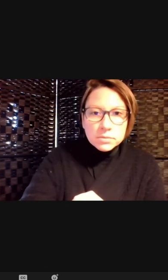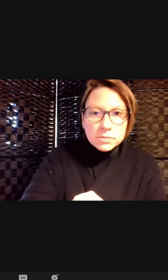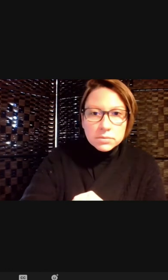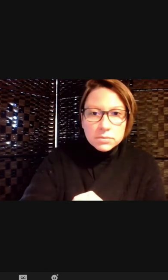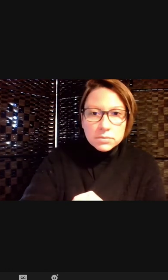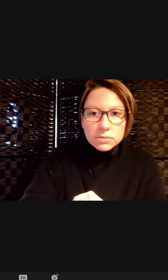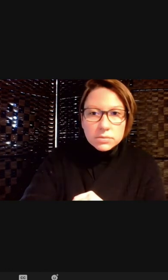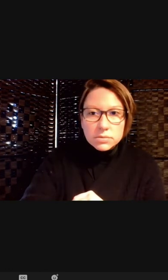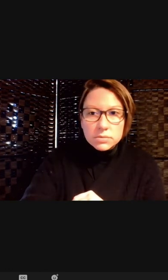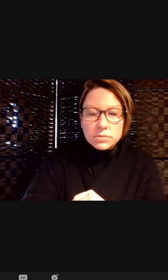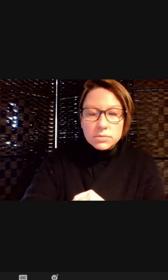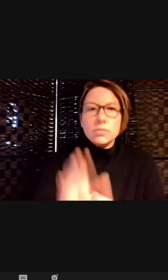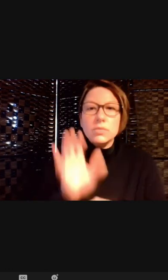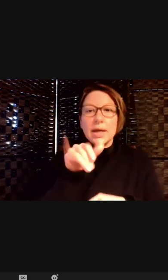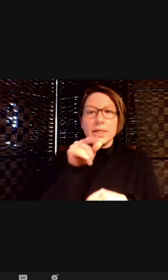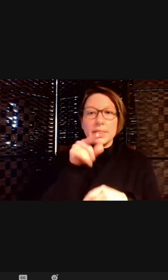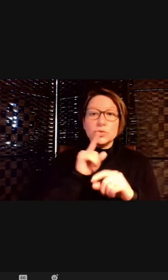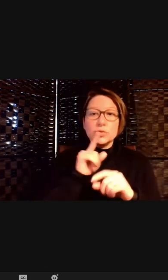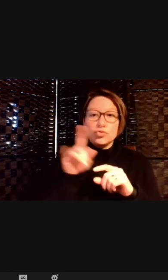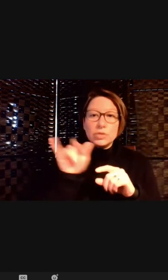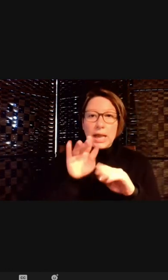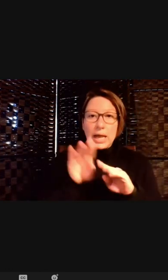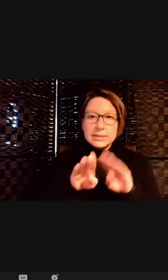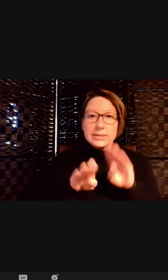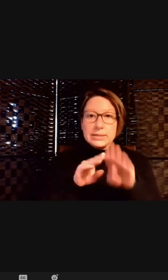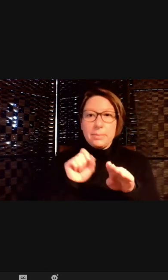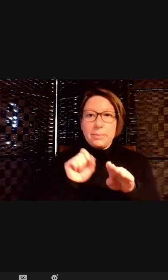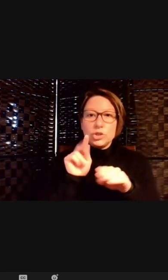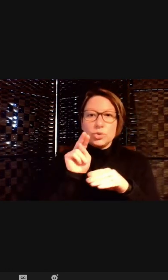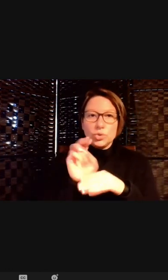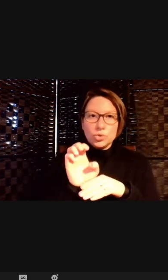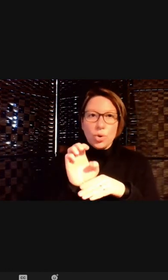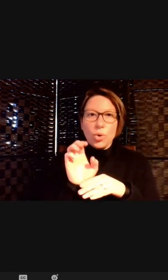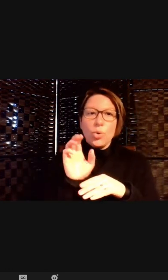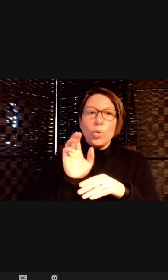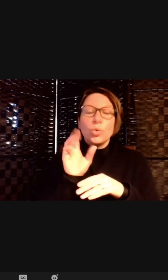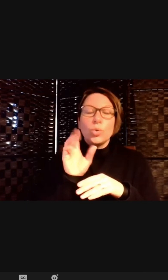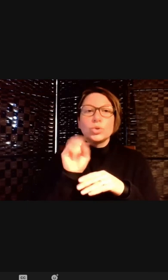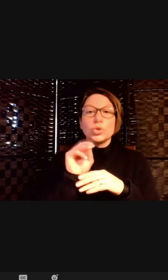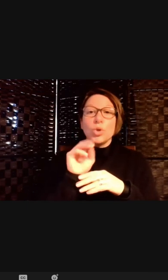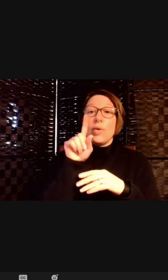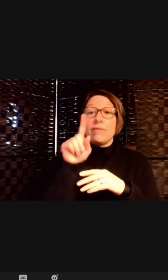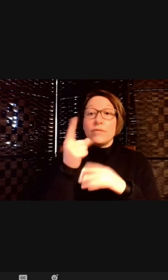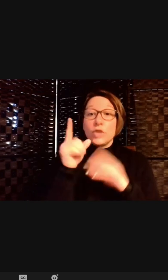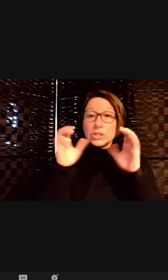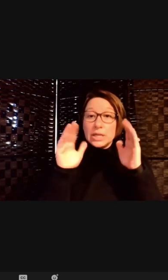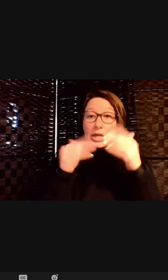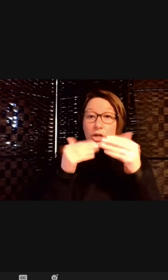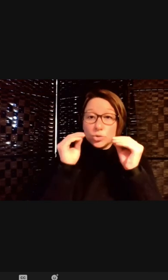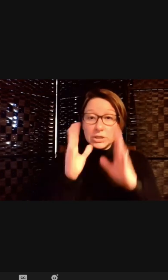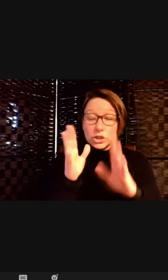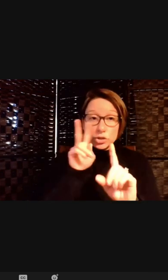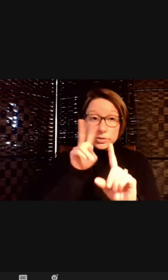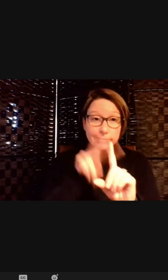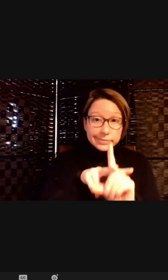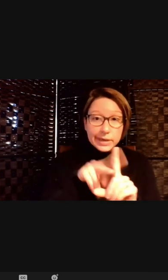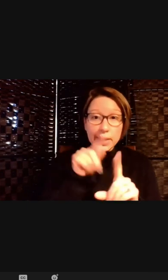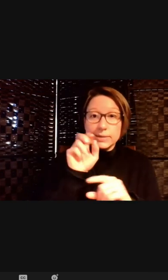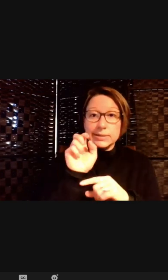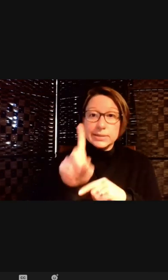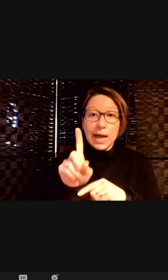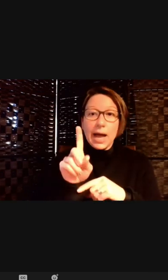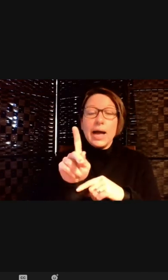like the stepping stone. And so first, the classroom teacher assigns a task, or wherever they get their curriculum